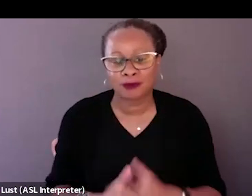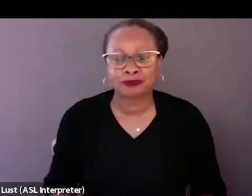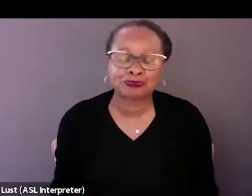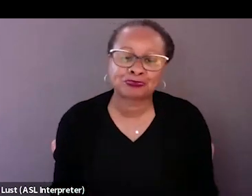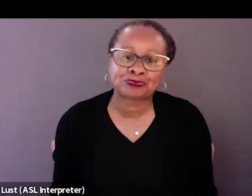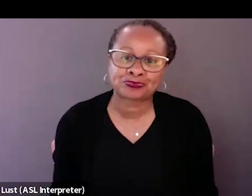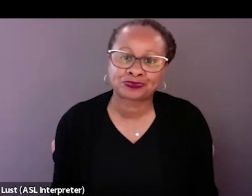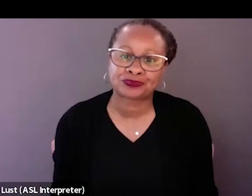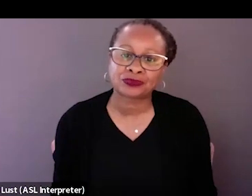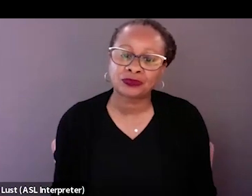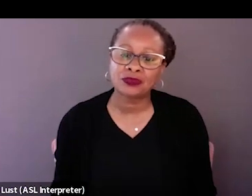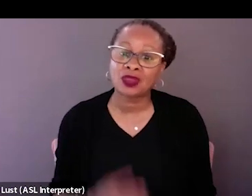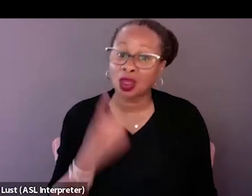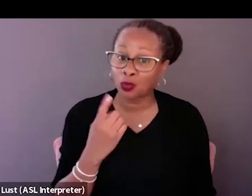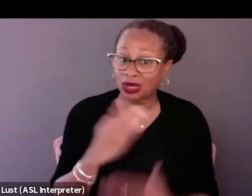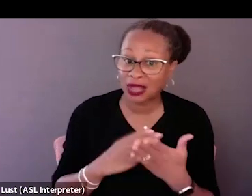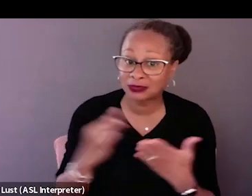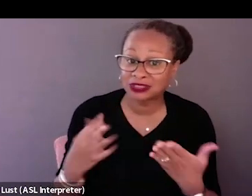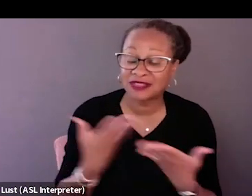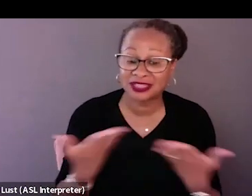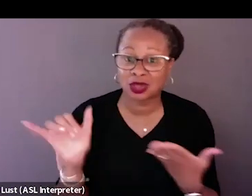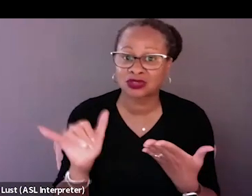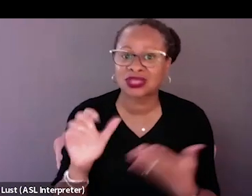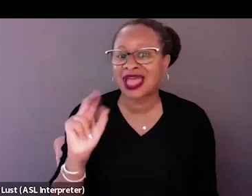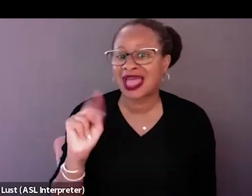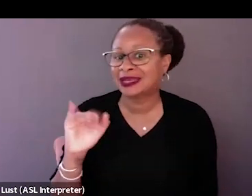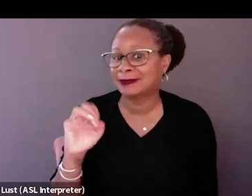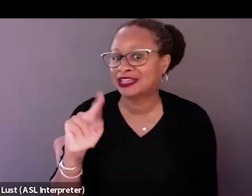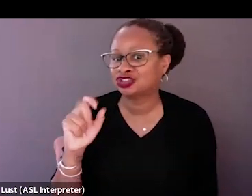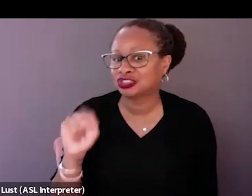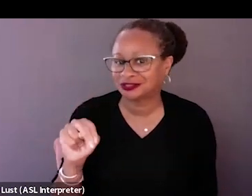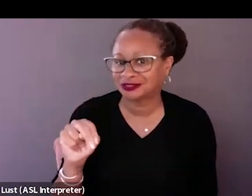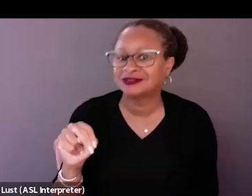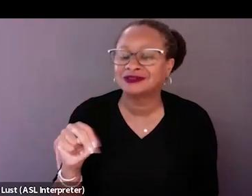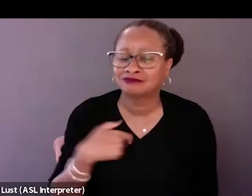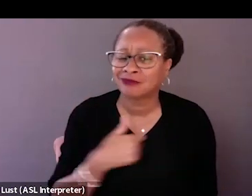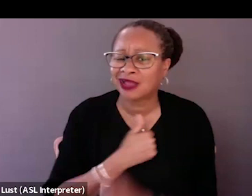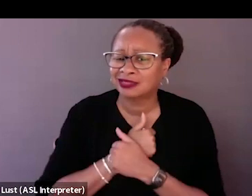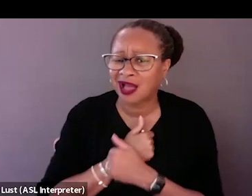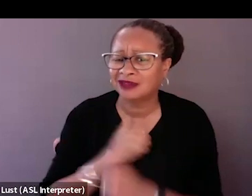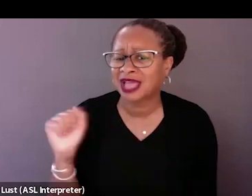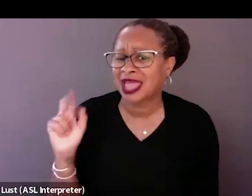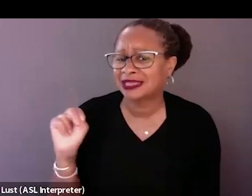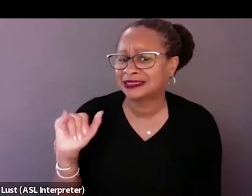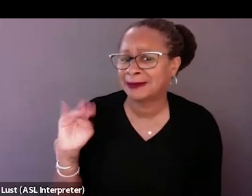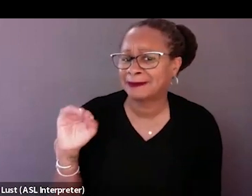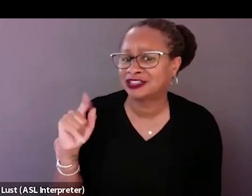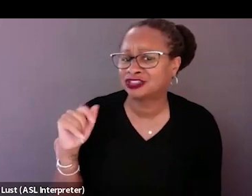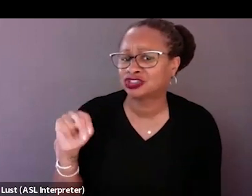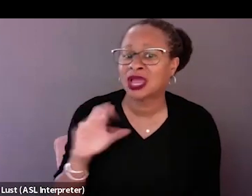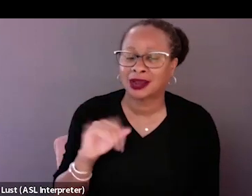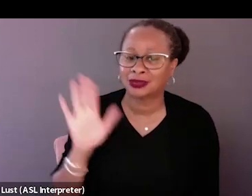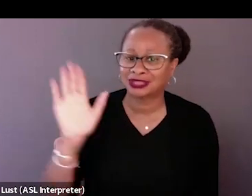One of the elements of this too is animation, which I absolutely loved. And I just want to shout out to Lucy Munger,